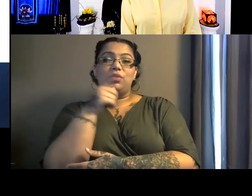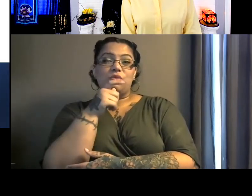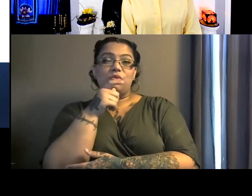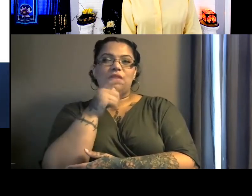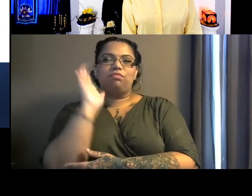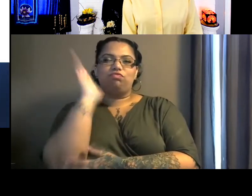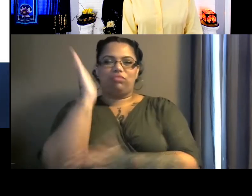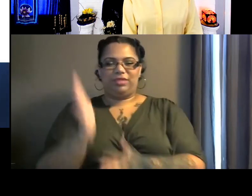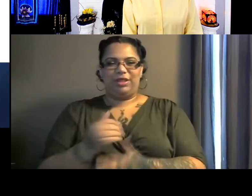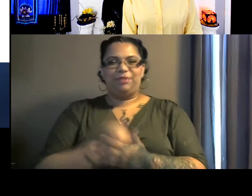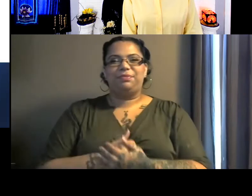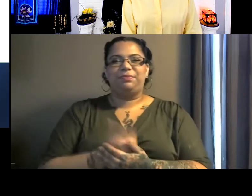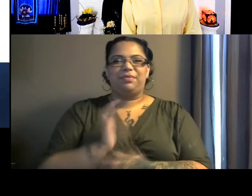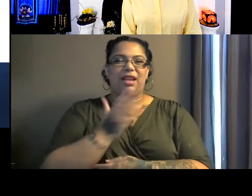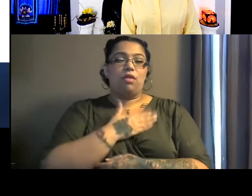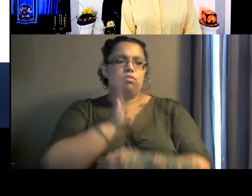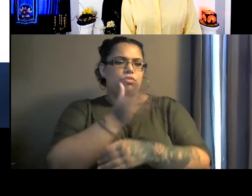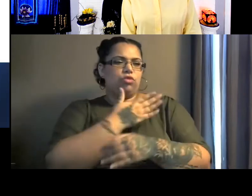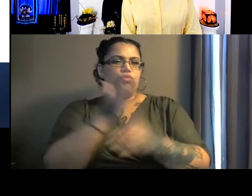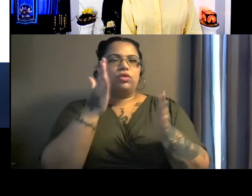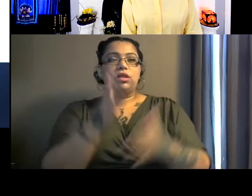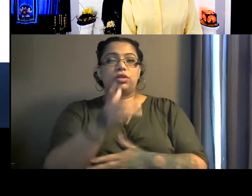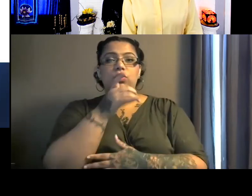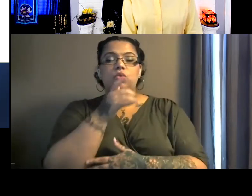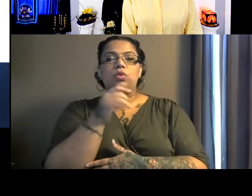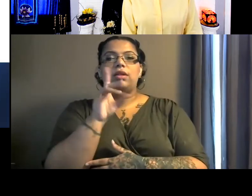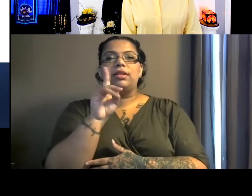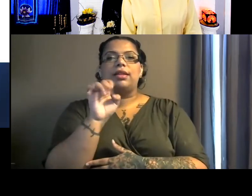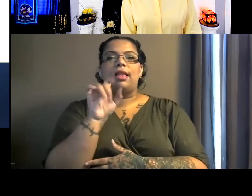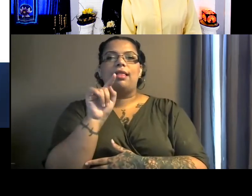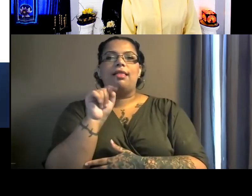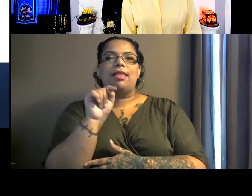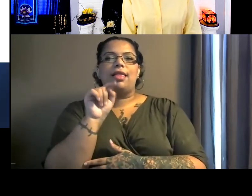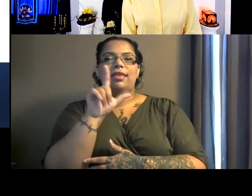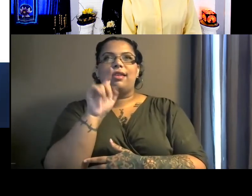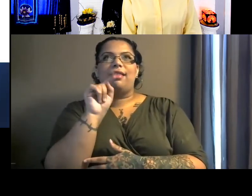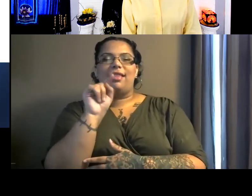Our musician is Deletta Gillespie.